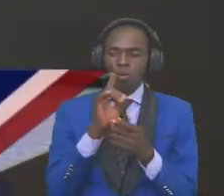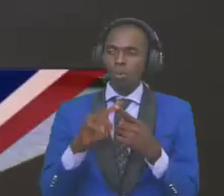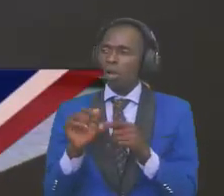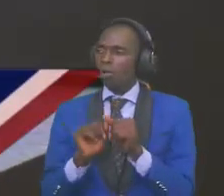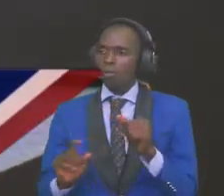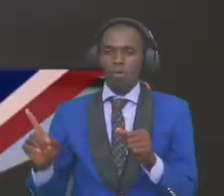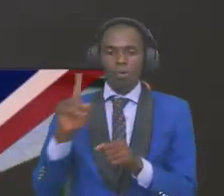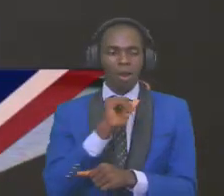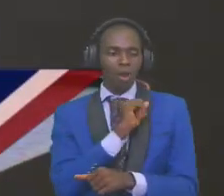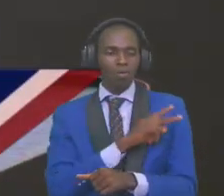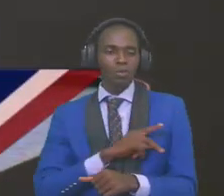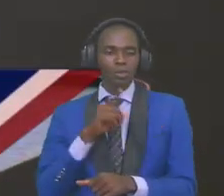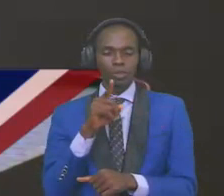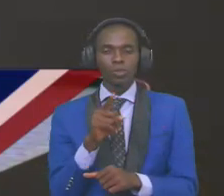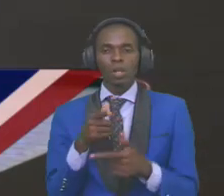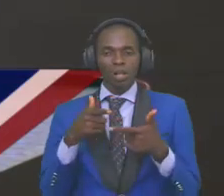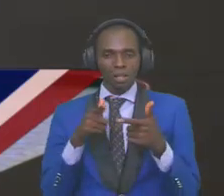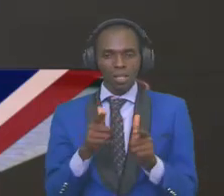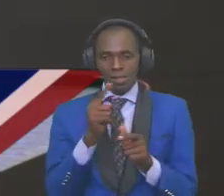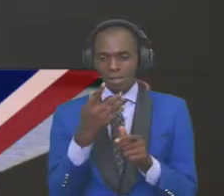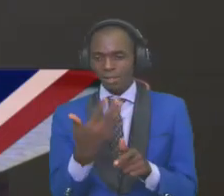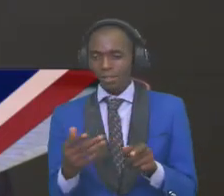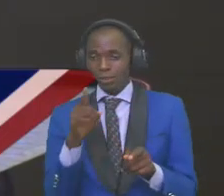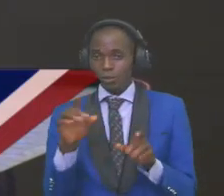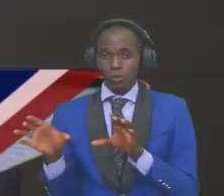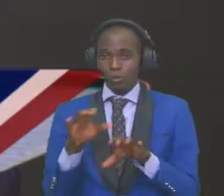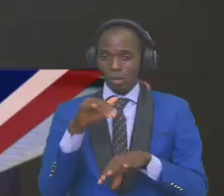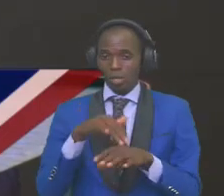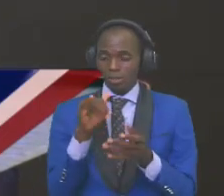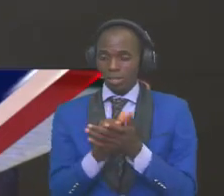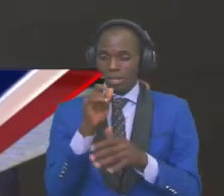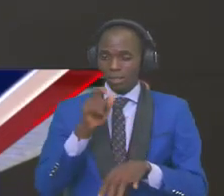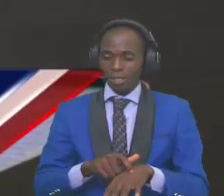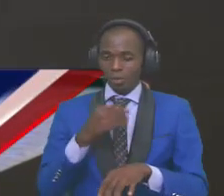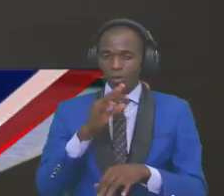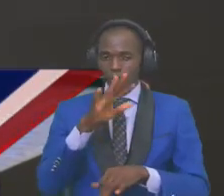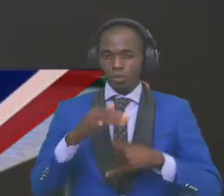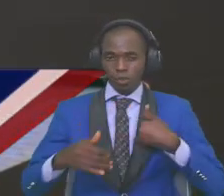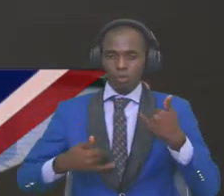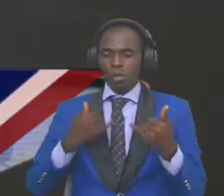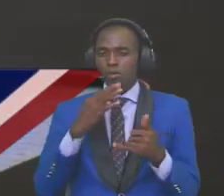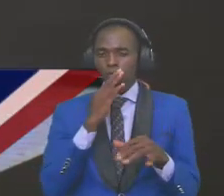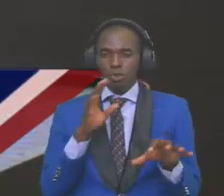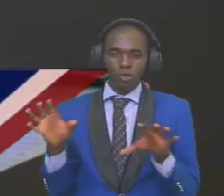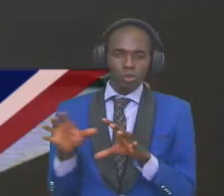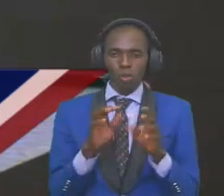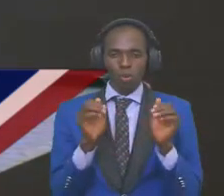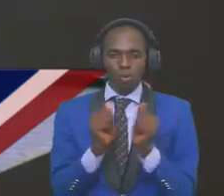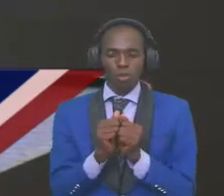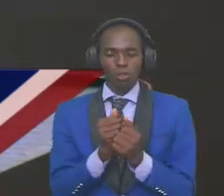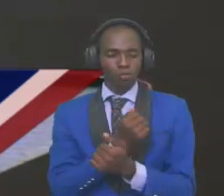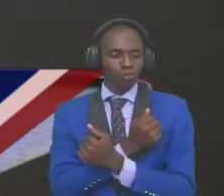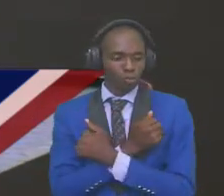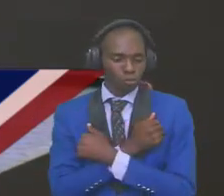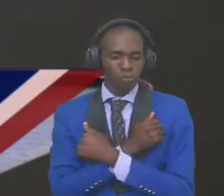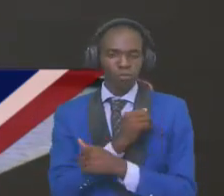you, let the things you do at that time of joy be done with charity and